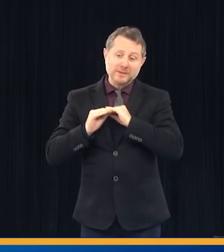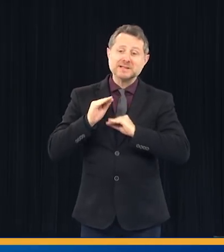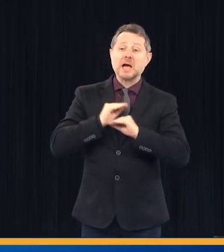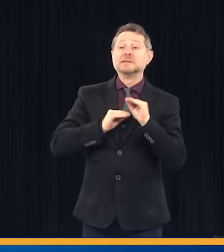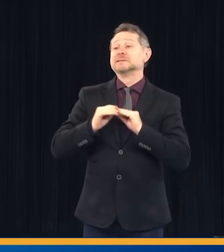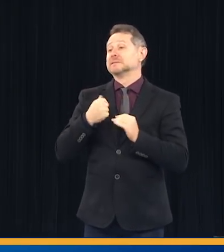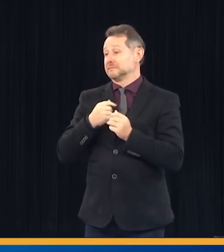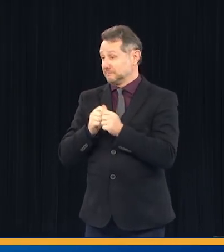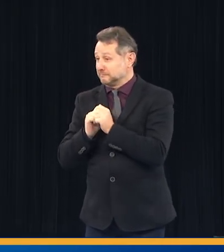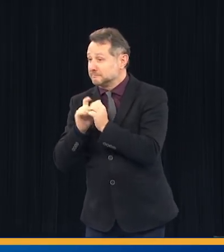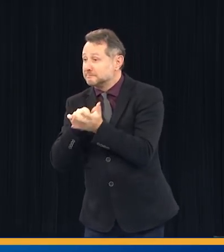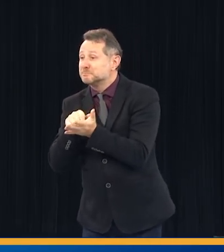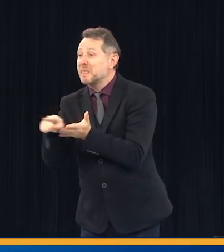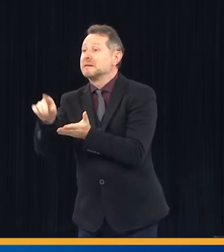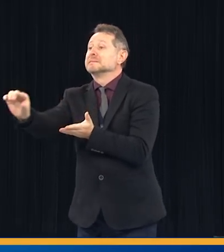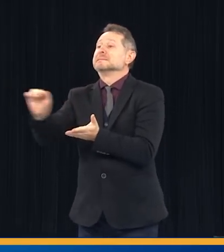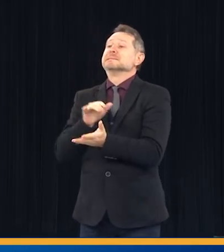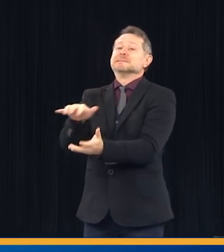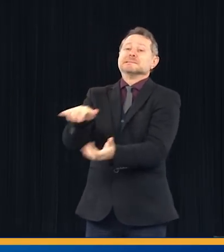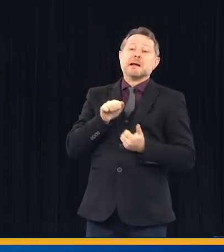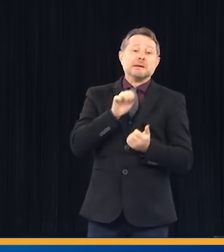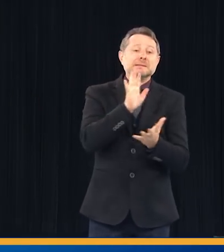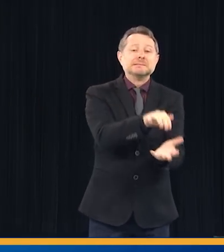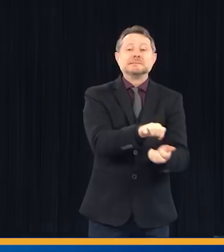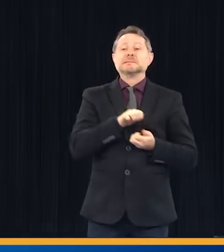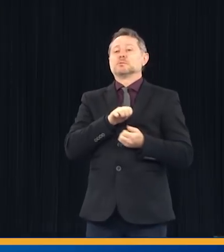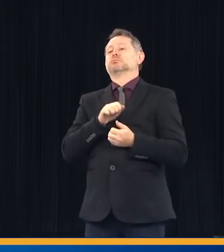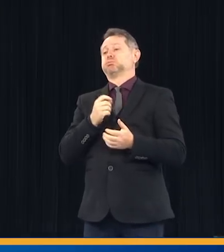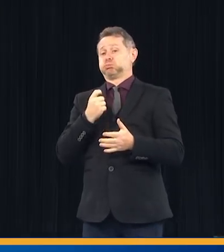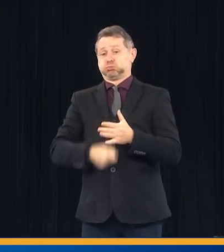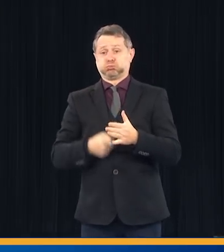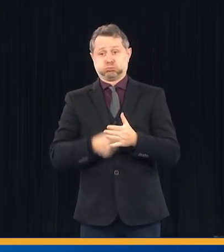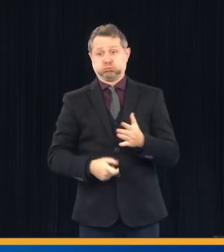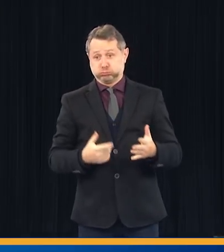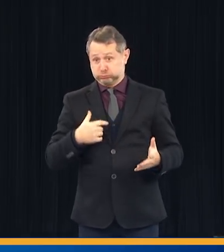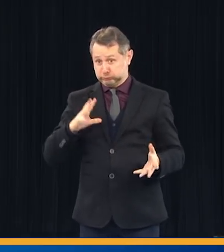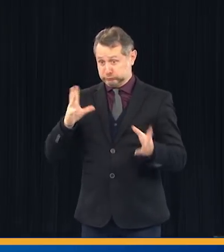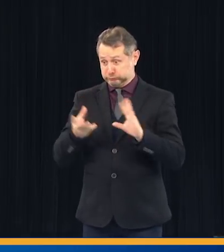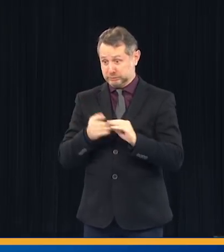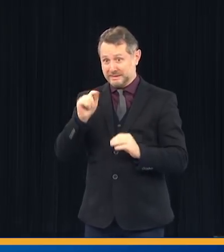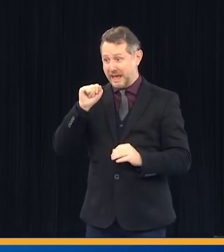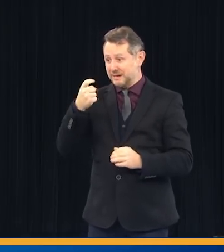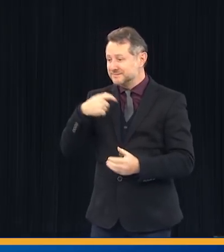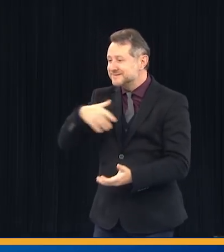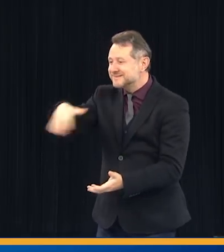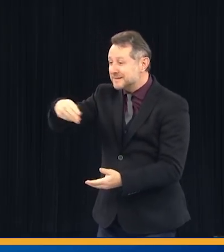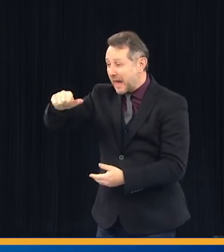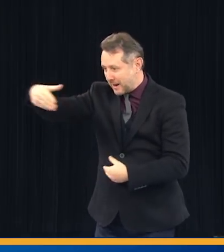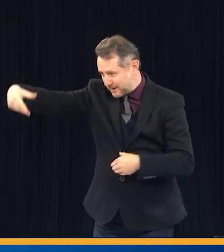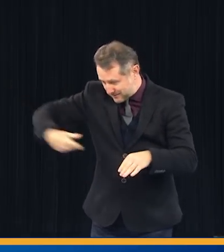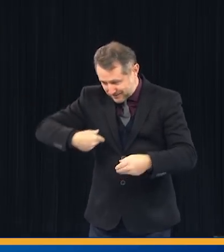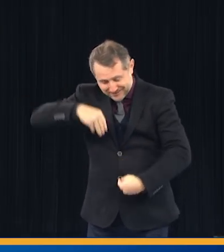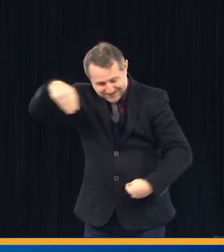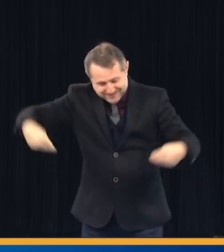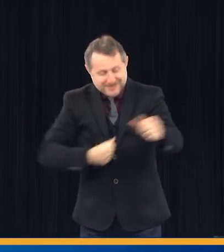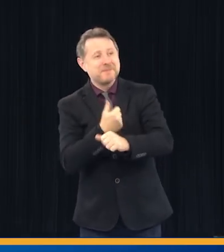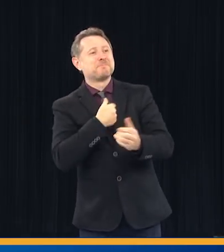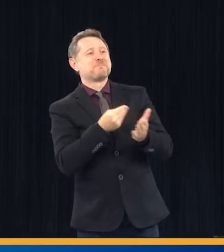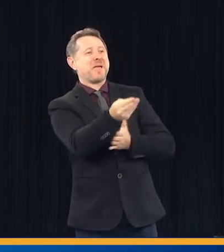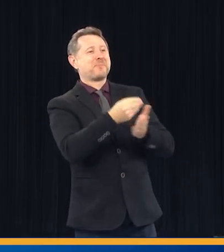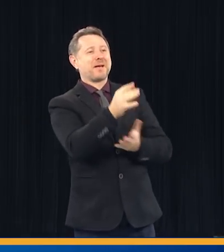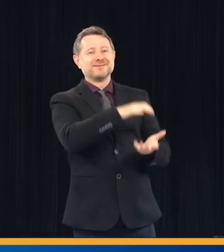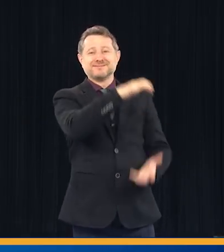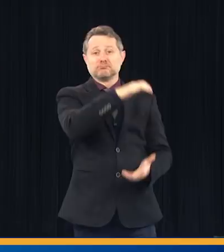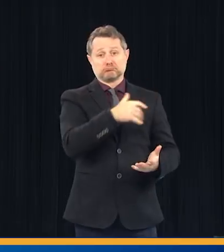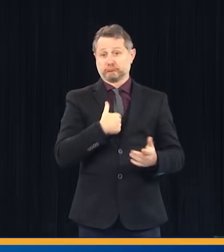position, because we're not collecting any revenues, literally. So I don't want to buy any more